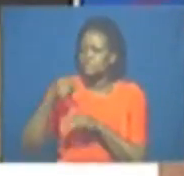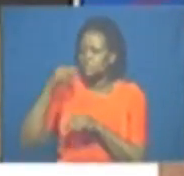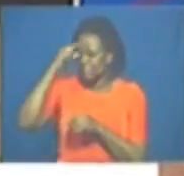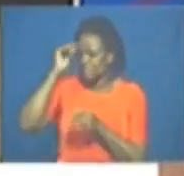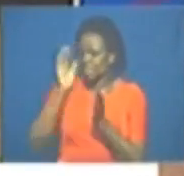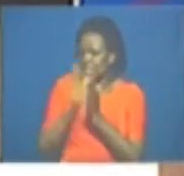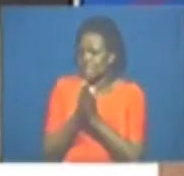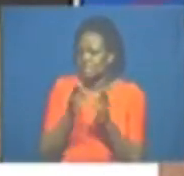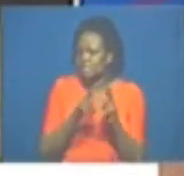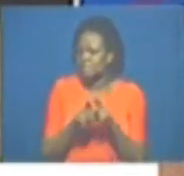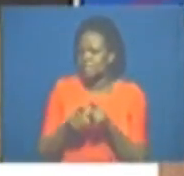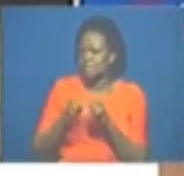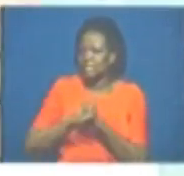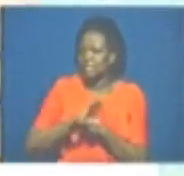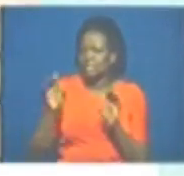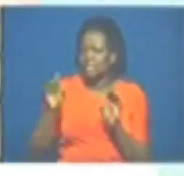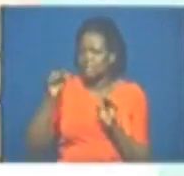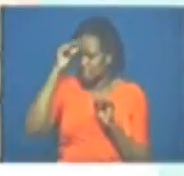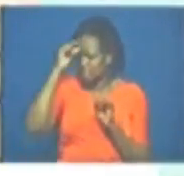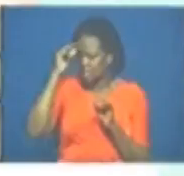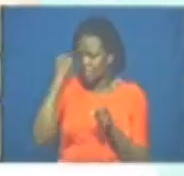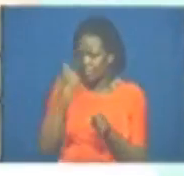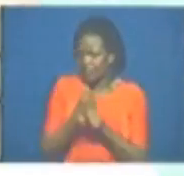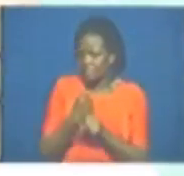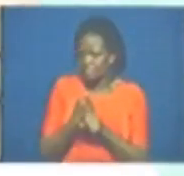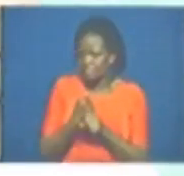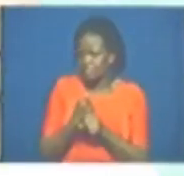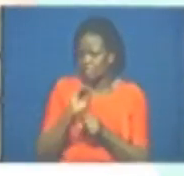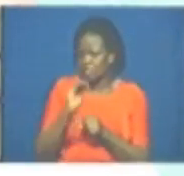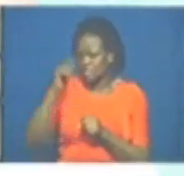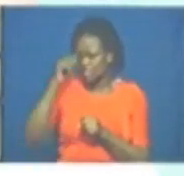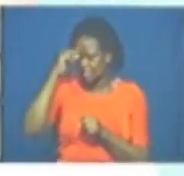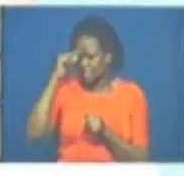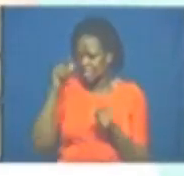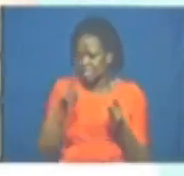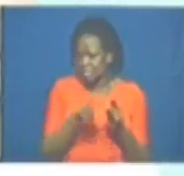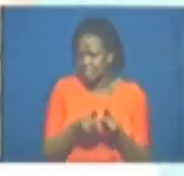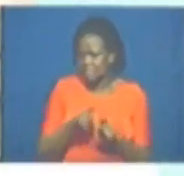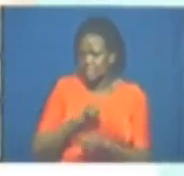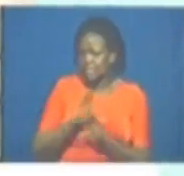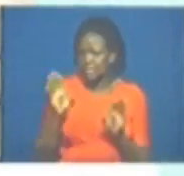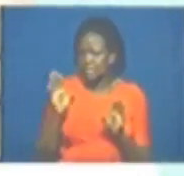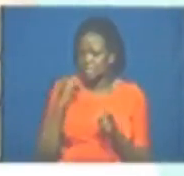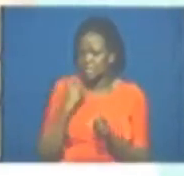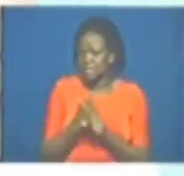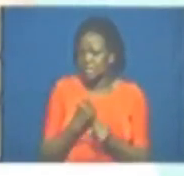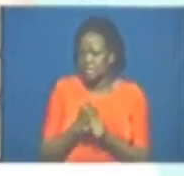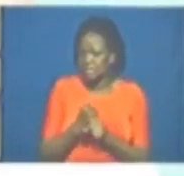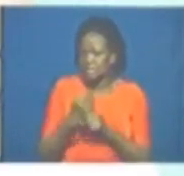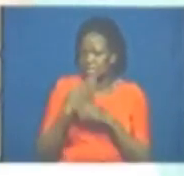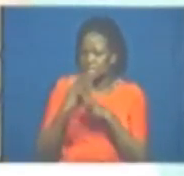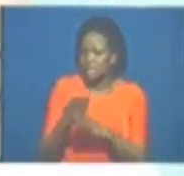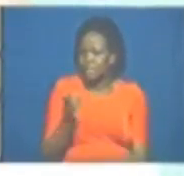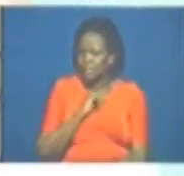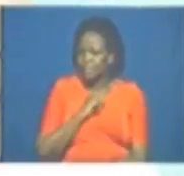it's also very clear on the governments of the functions of the county government. And then it's also very clear on the functions which are shared. So, but you see,